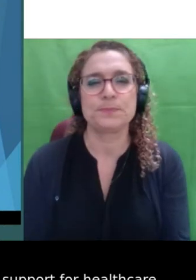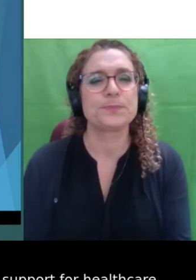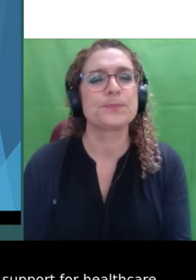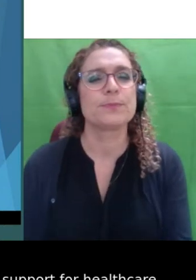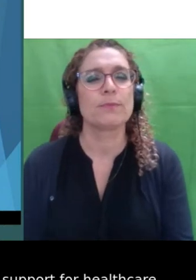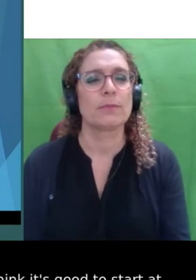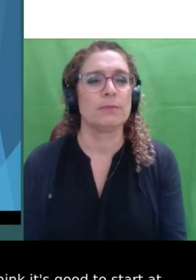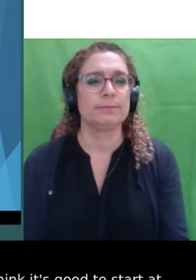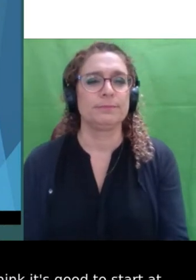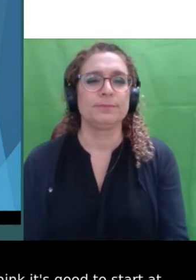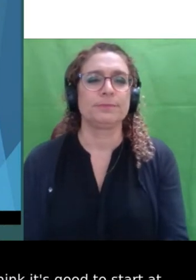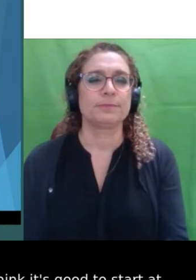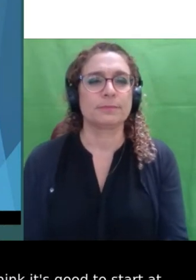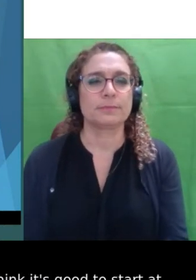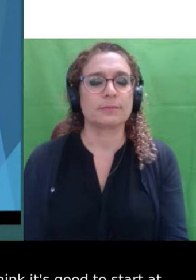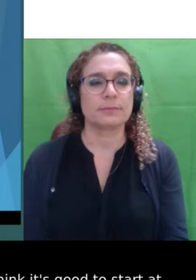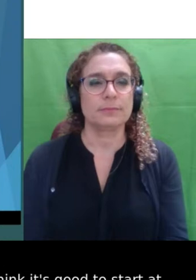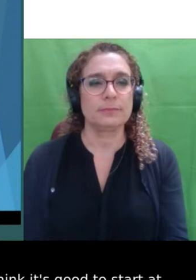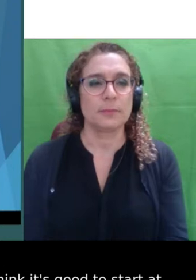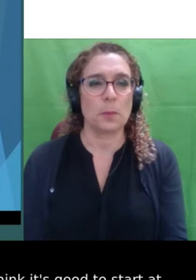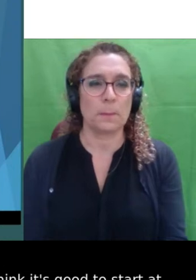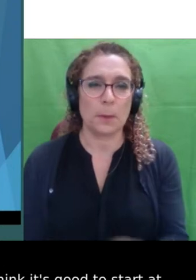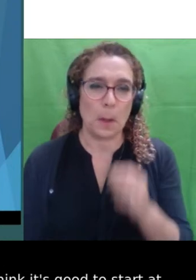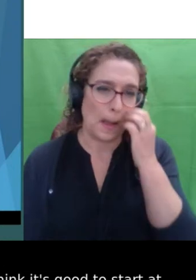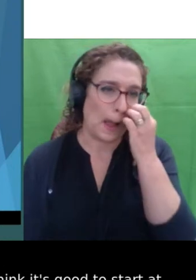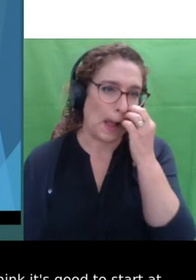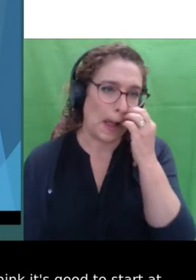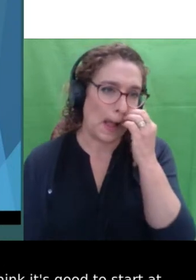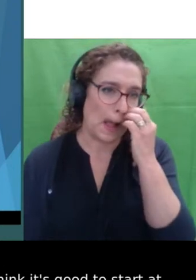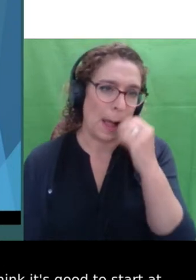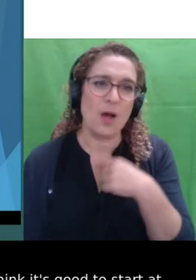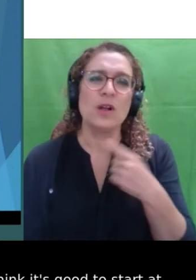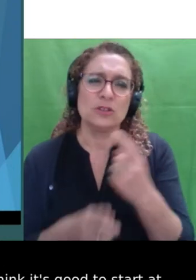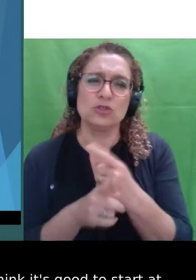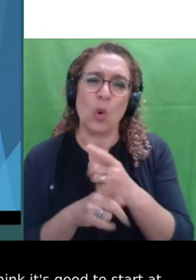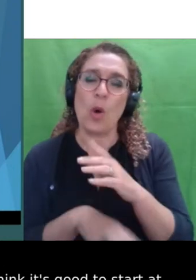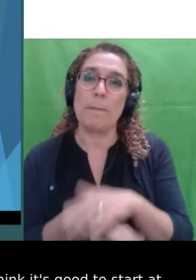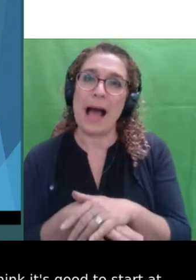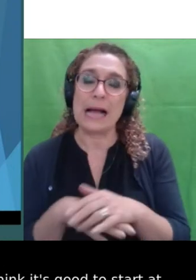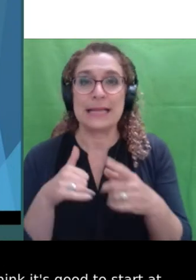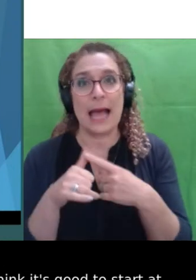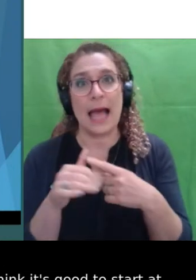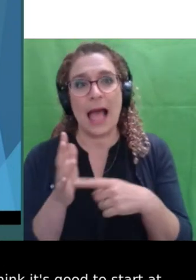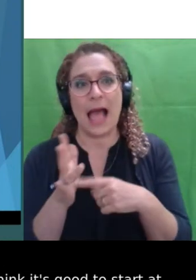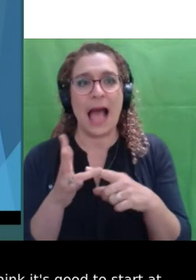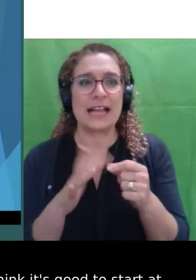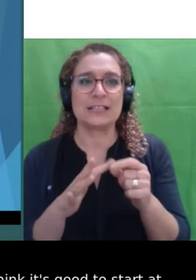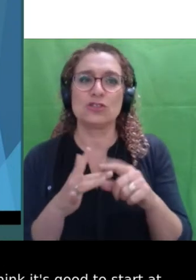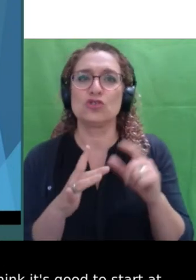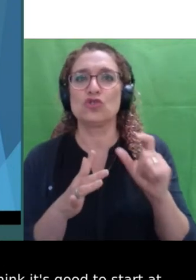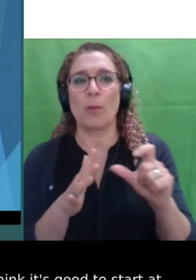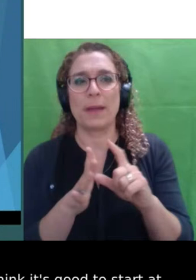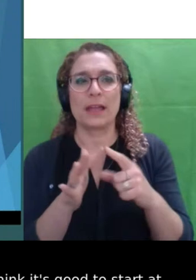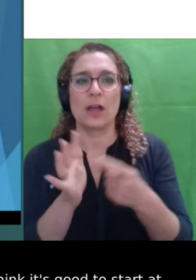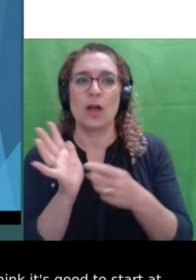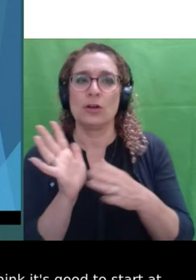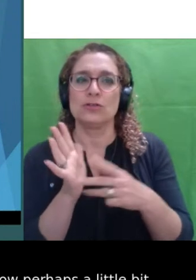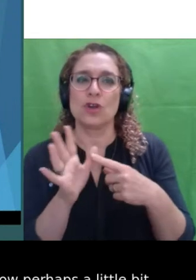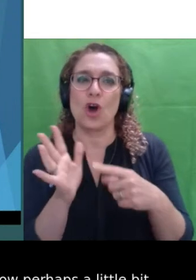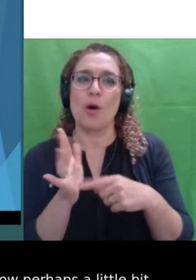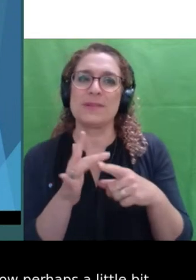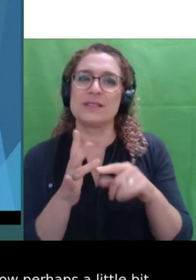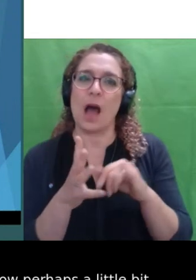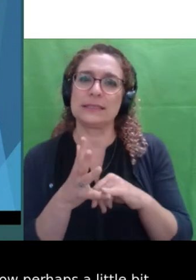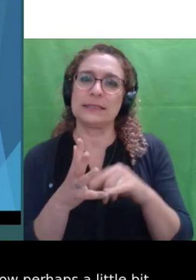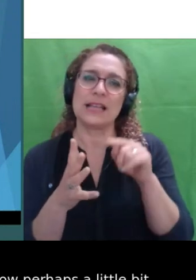definition and we hear the word atopic dermatitis i think now perhaps a little bit more than eczema and in a way that's